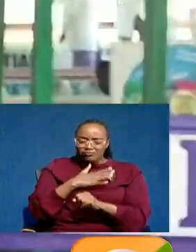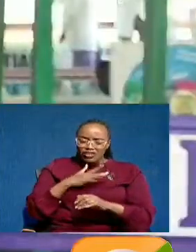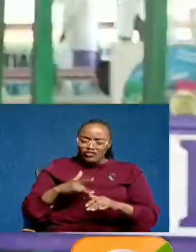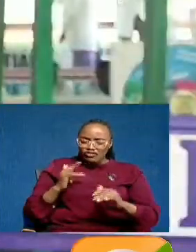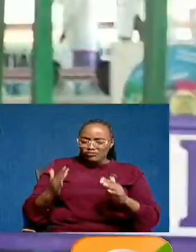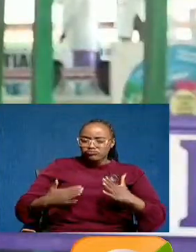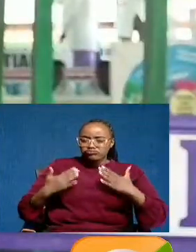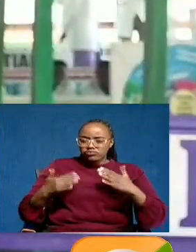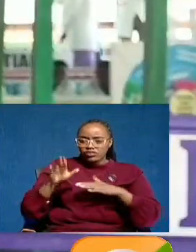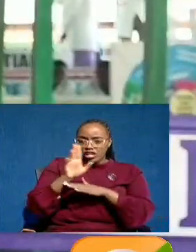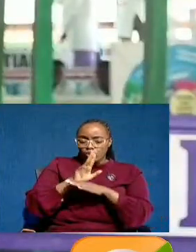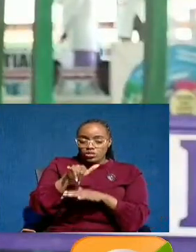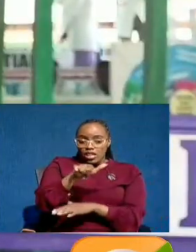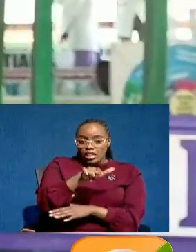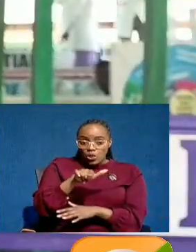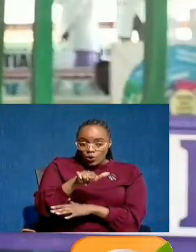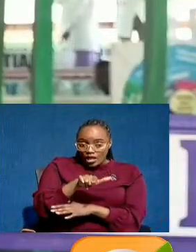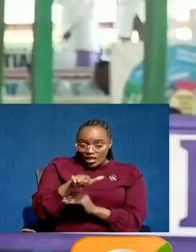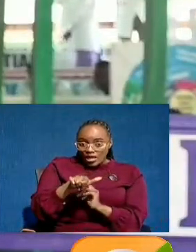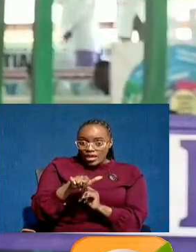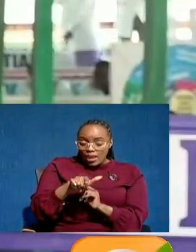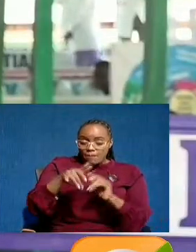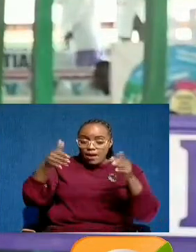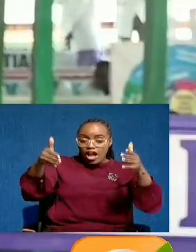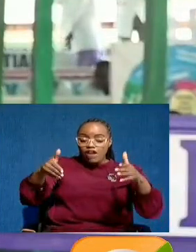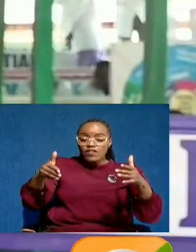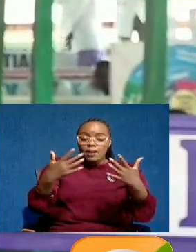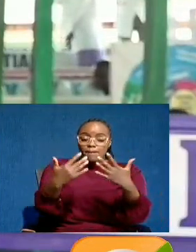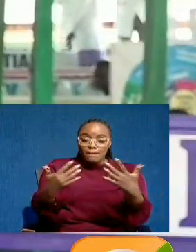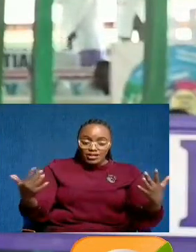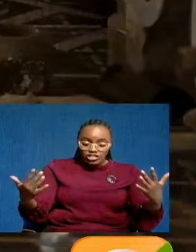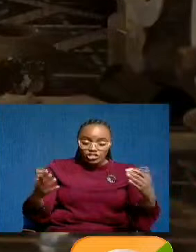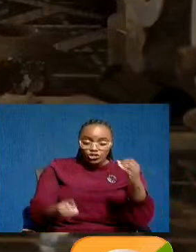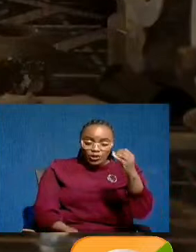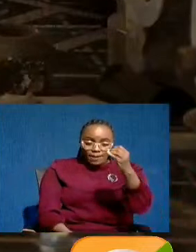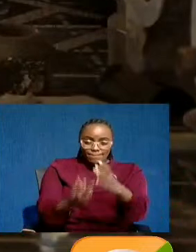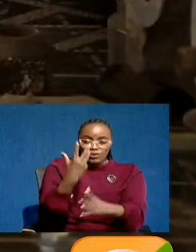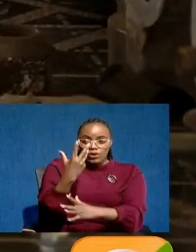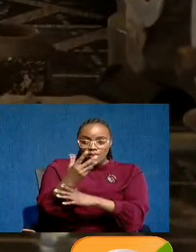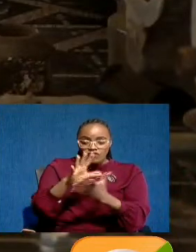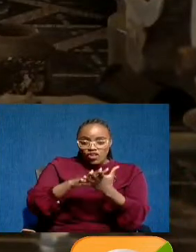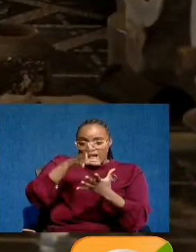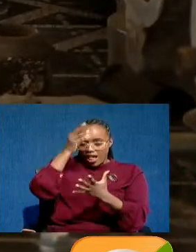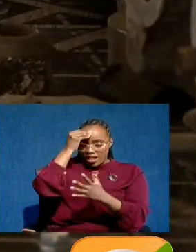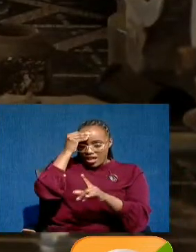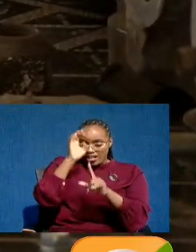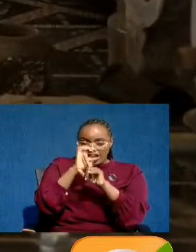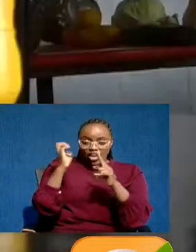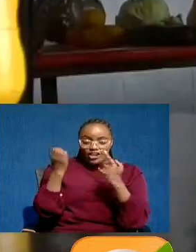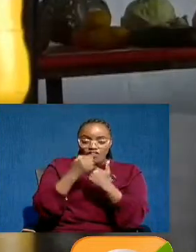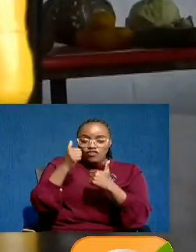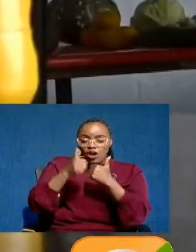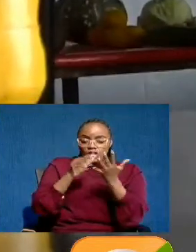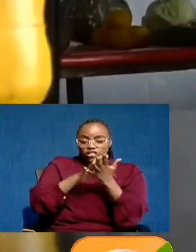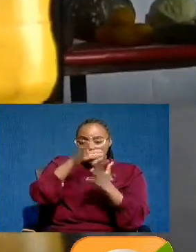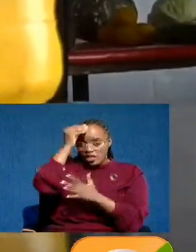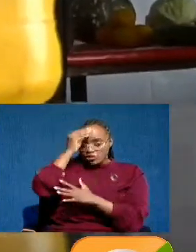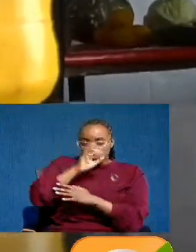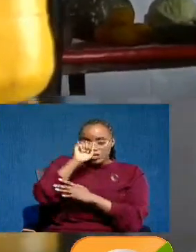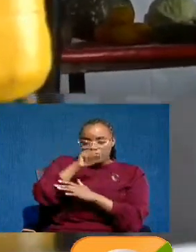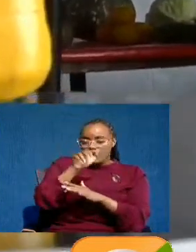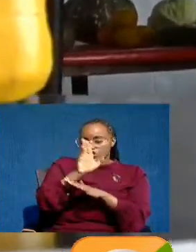using locally available materials to create a learning environment that learners can